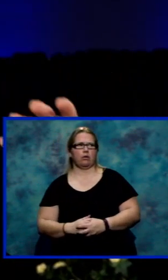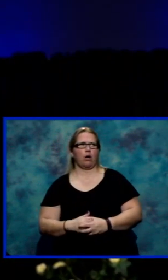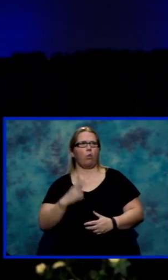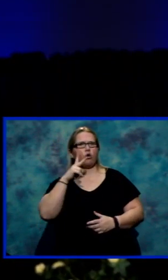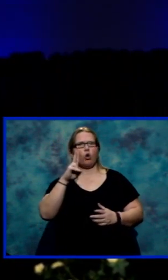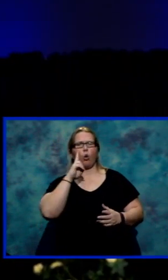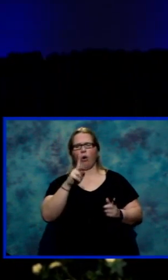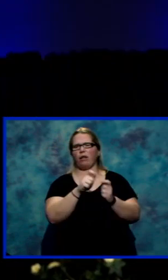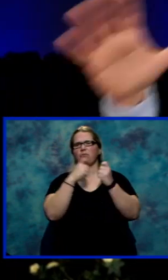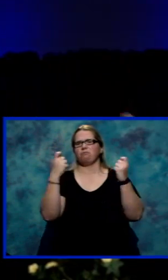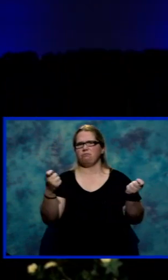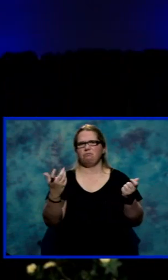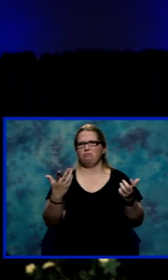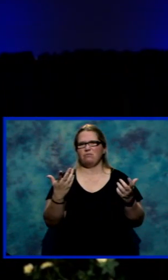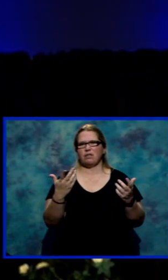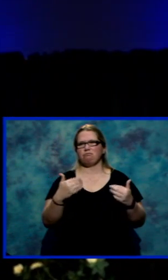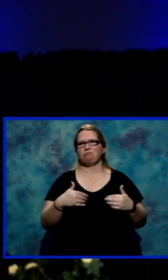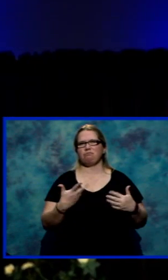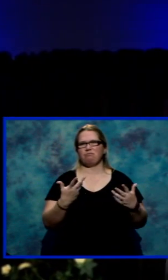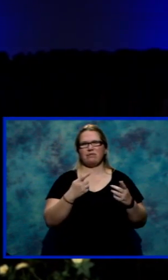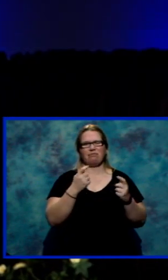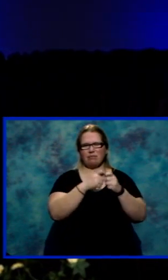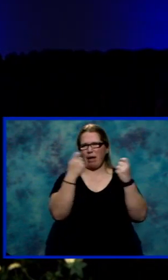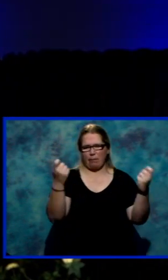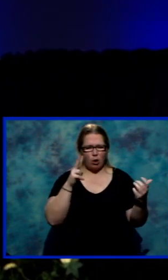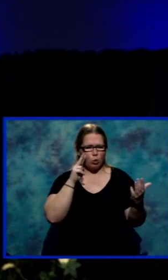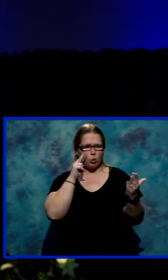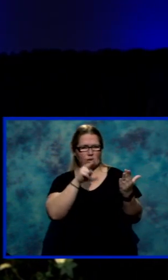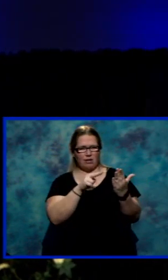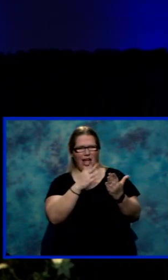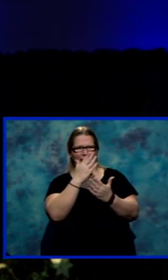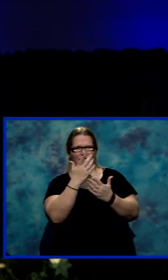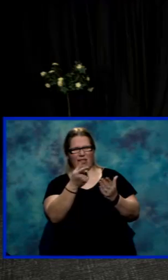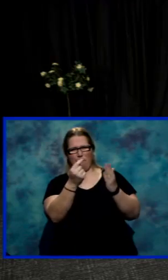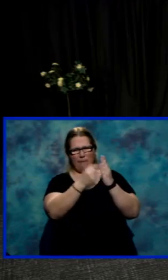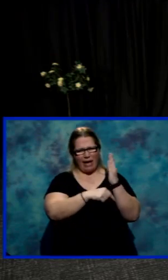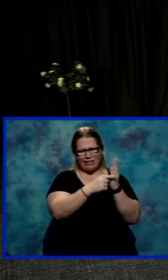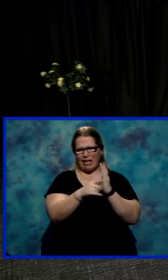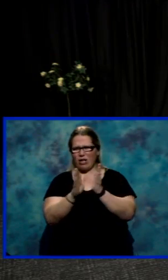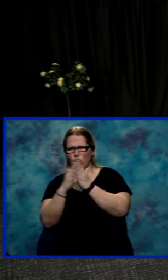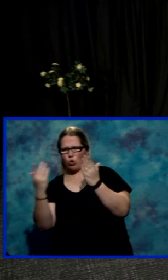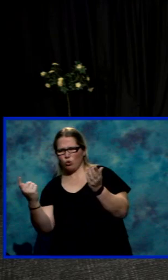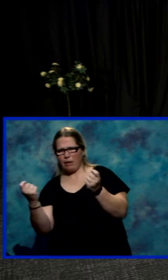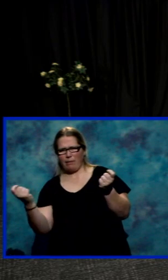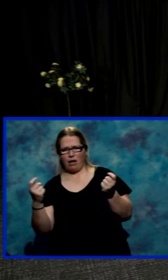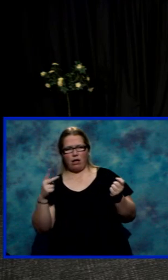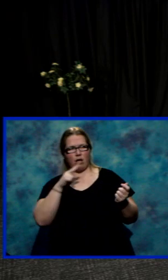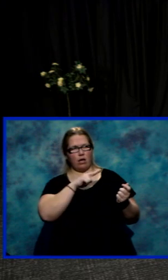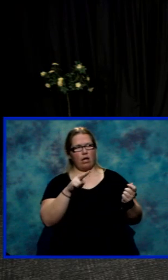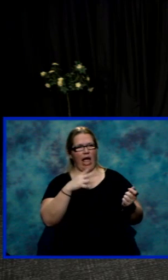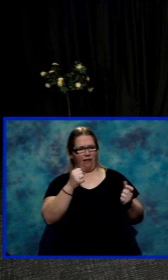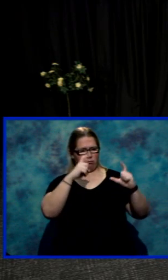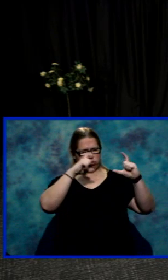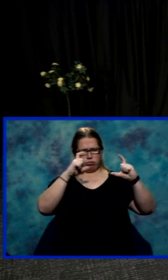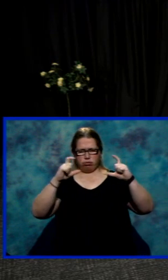Sydney Herald or whatever newspaper is around, half of the magazine, half the newspaper will be spent taking pictures of